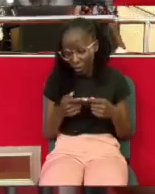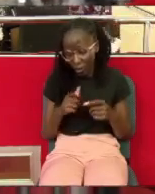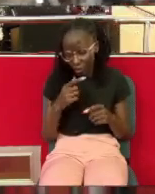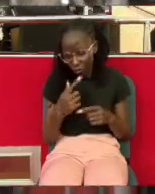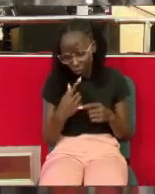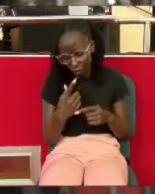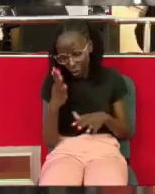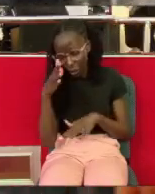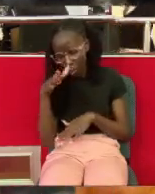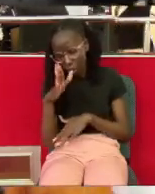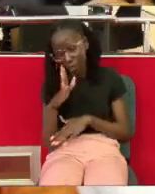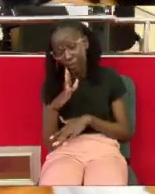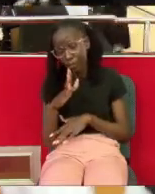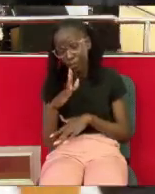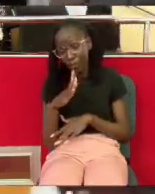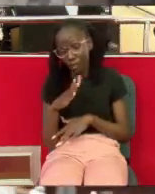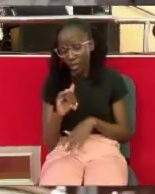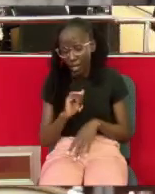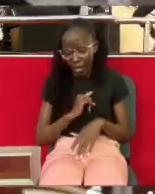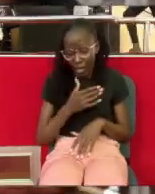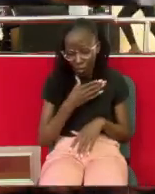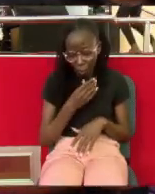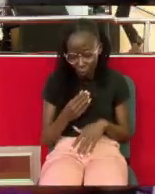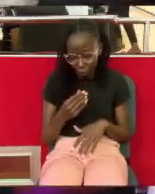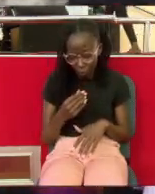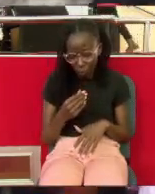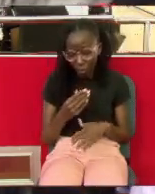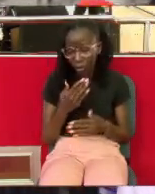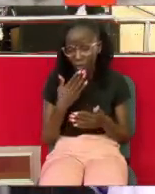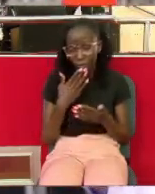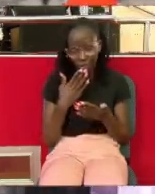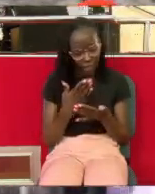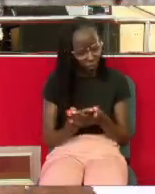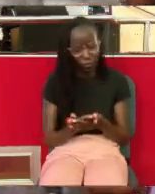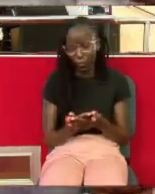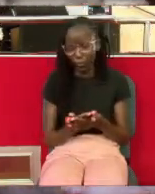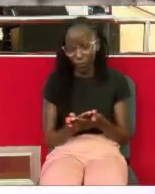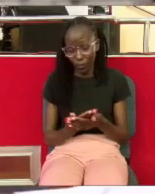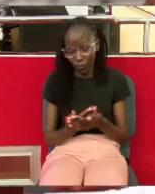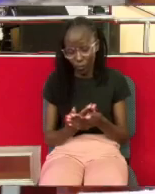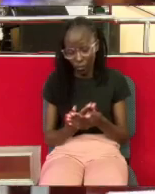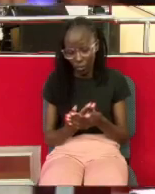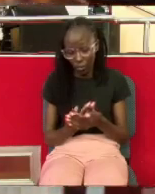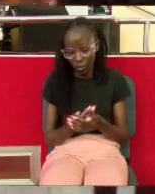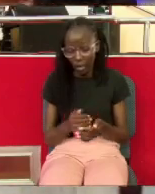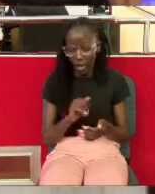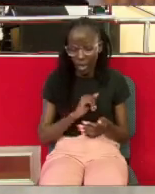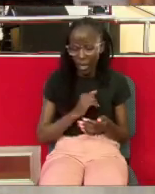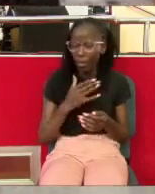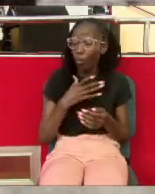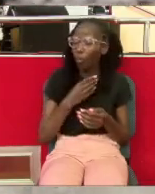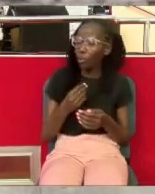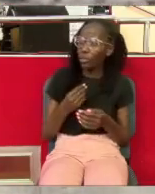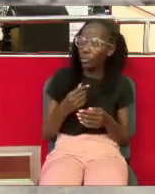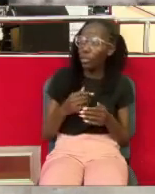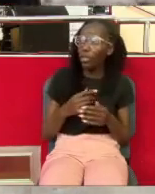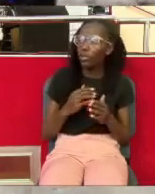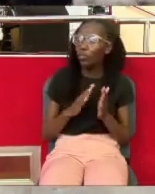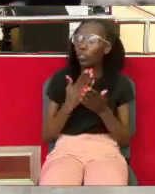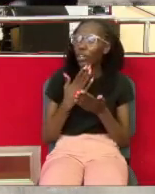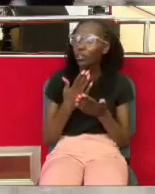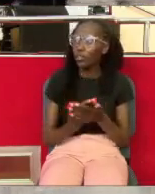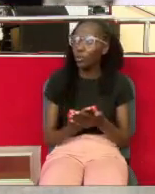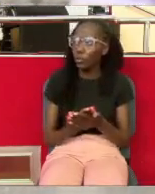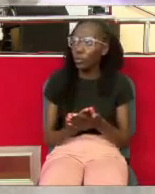Lord, I want to be grateful. I want to accrue. I want